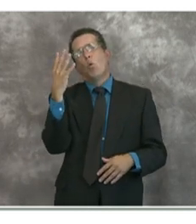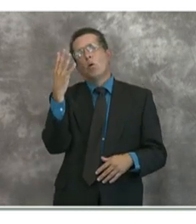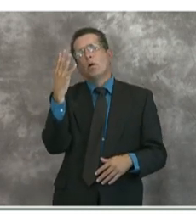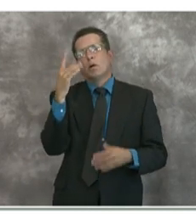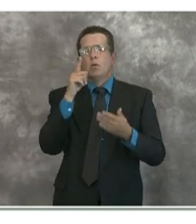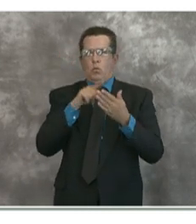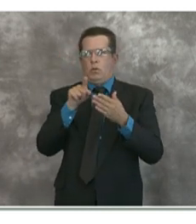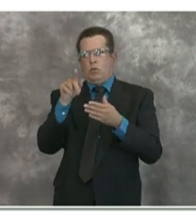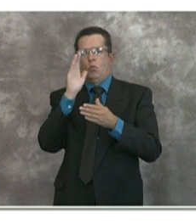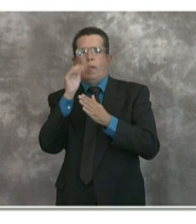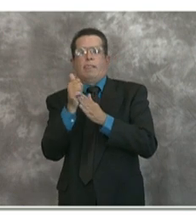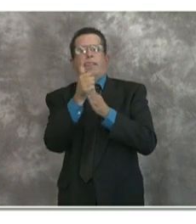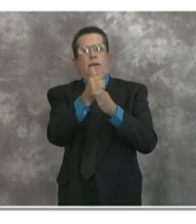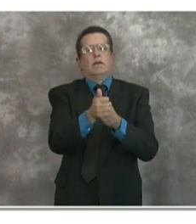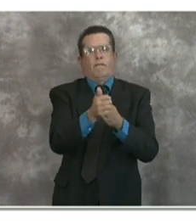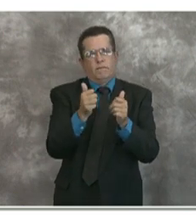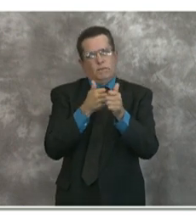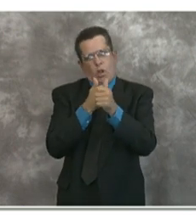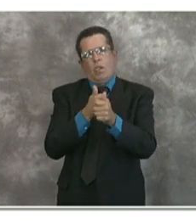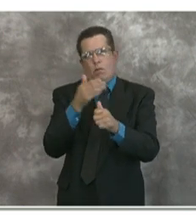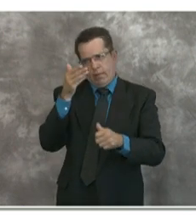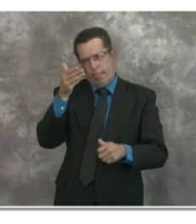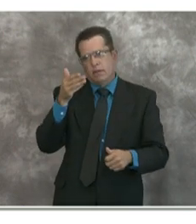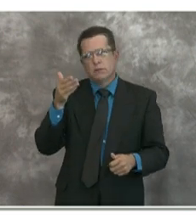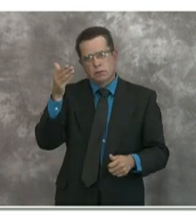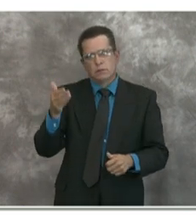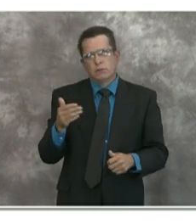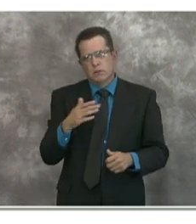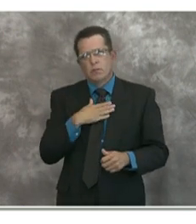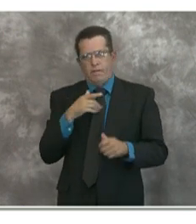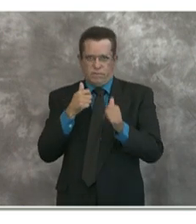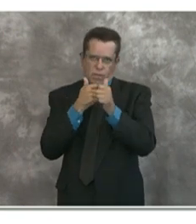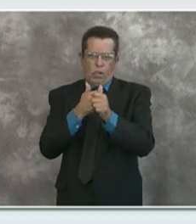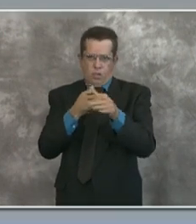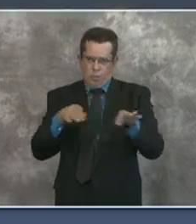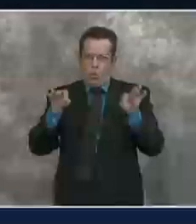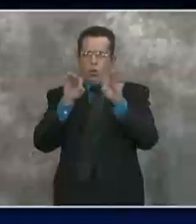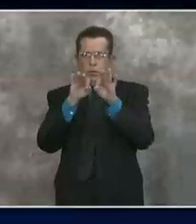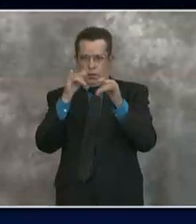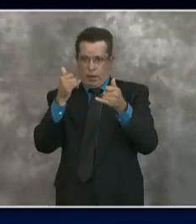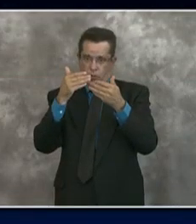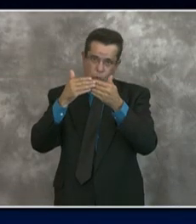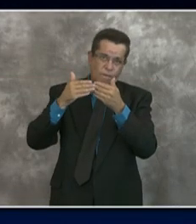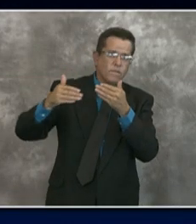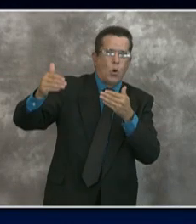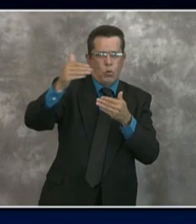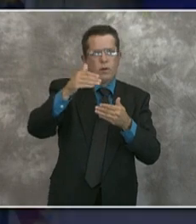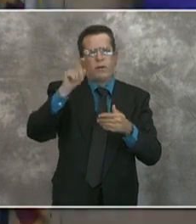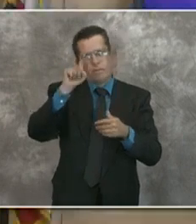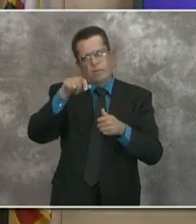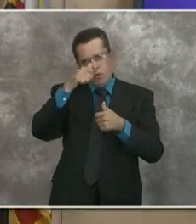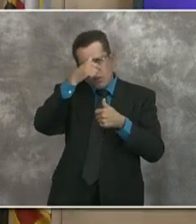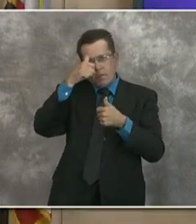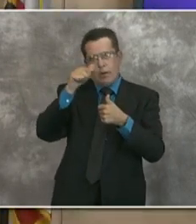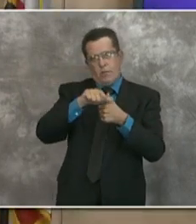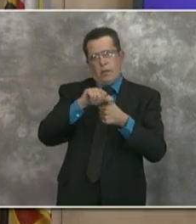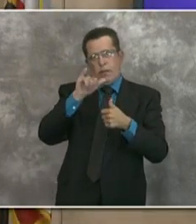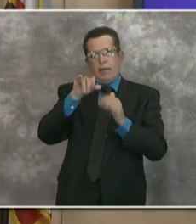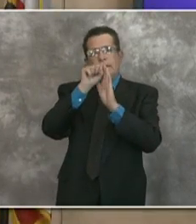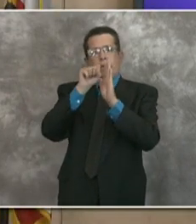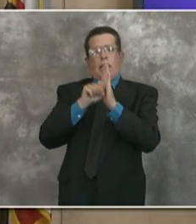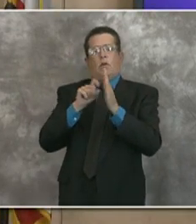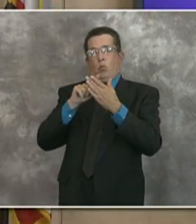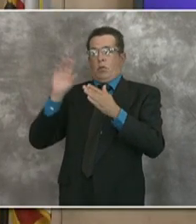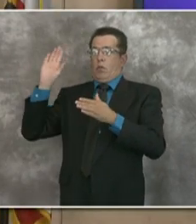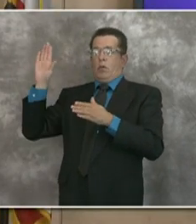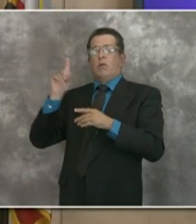it clicks to. But it is important as we move forward that folks are mindful of the state guidance